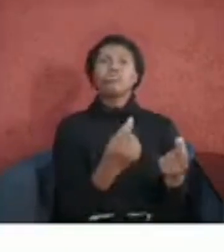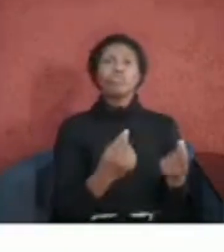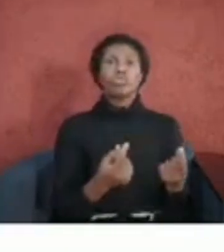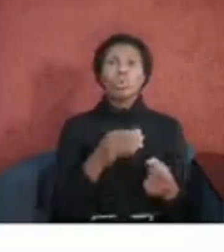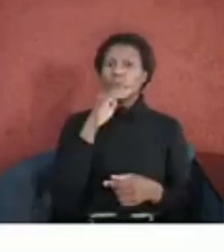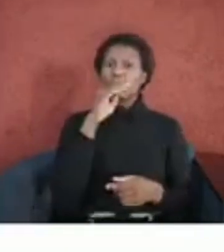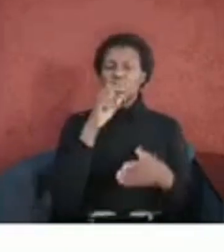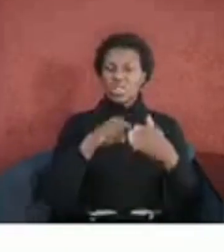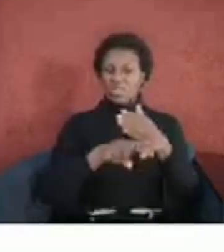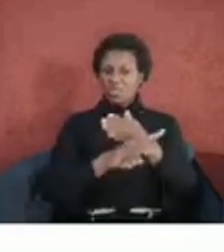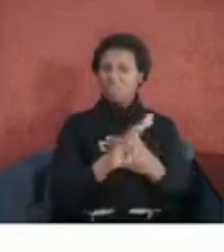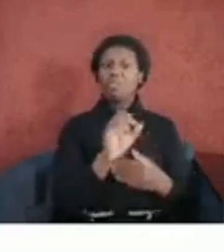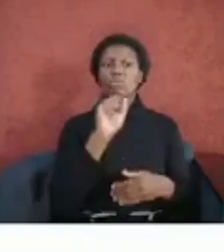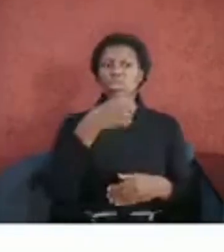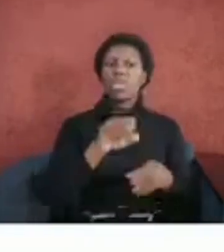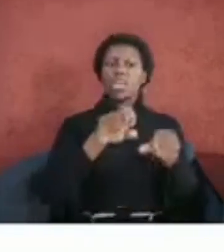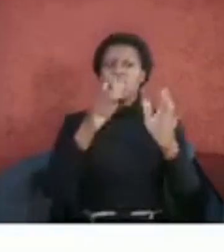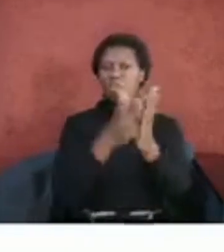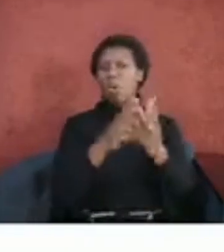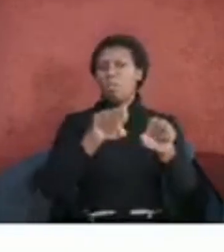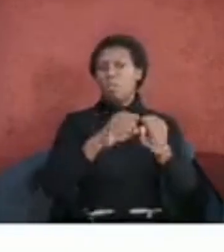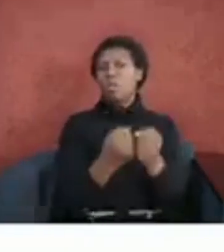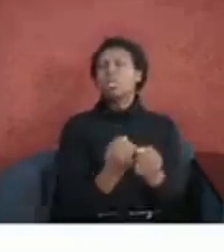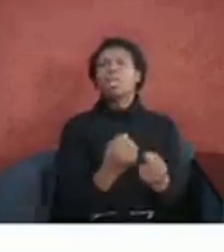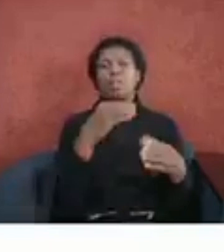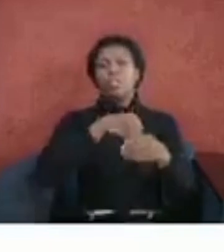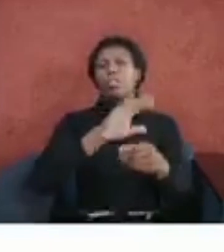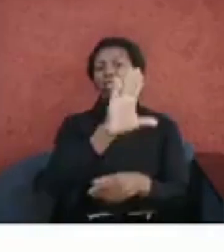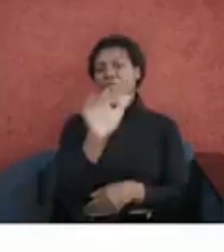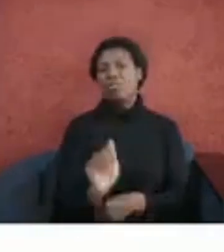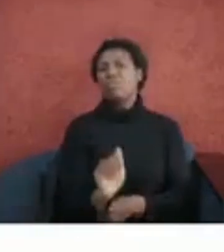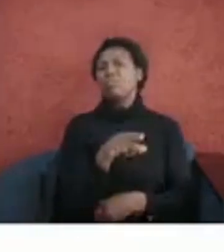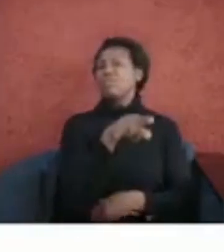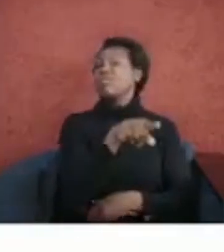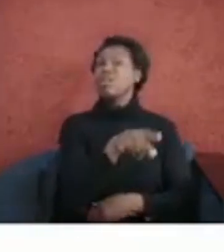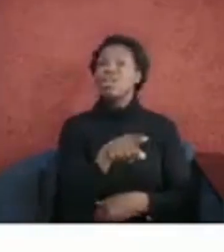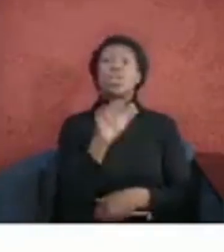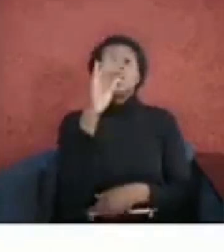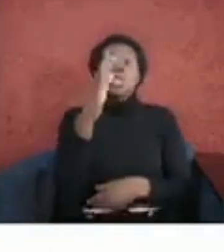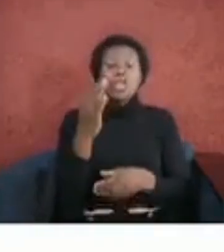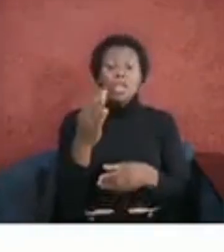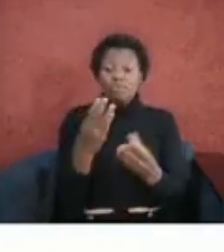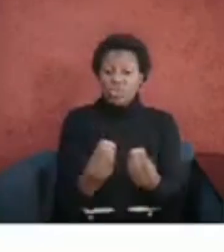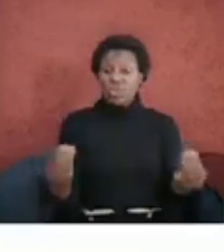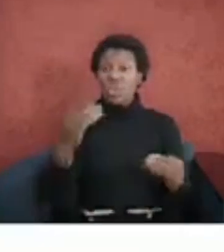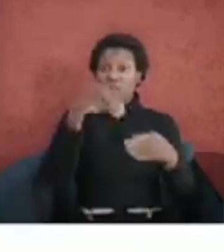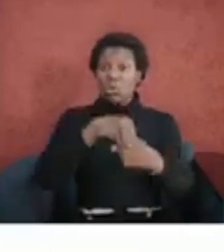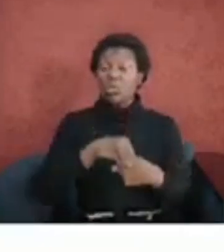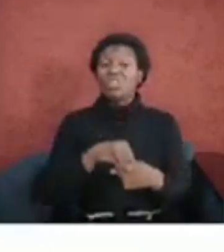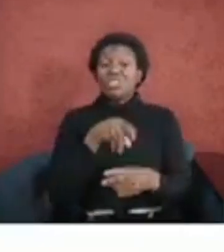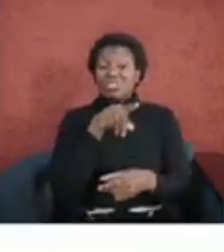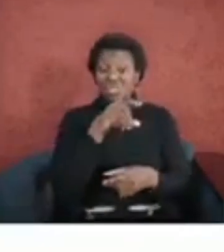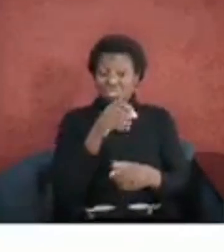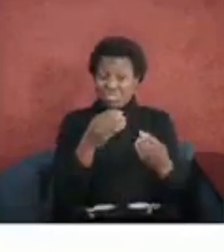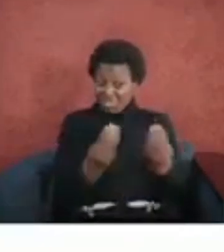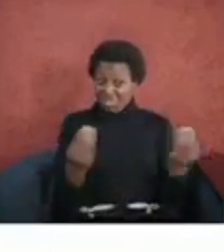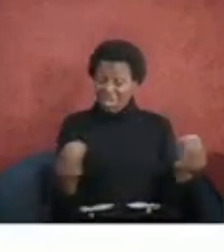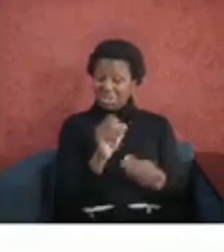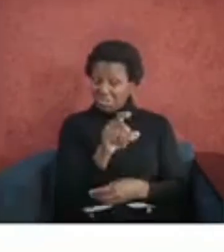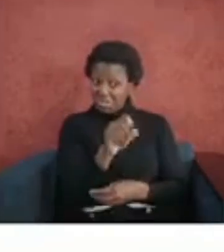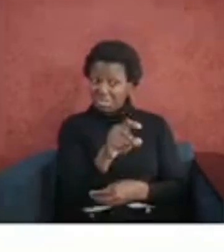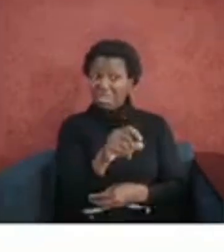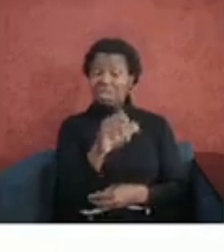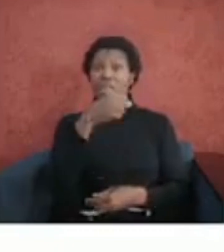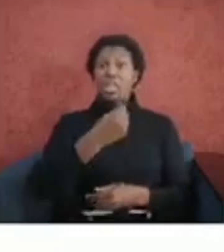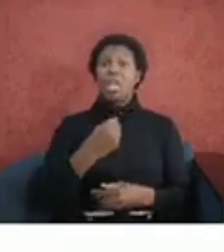is illegal. It's in contravention of the Film and Publications Act. Where there are children involved, because those children did not give consent for them